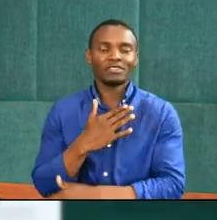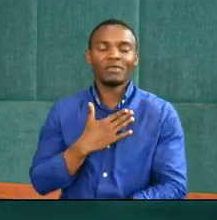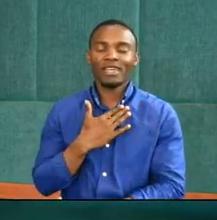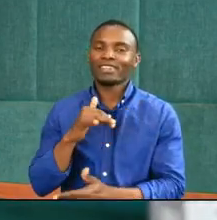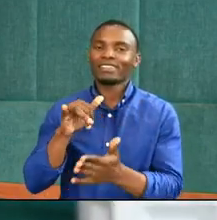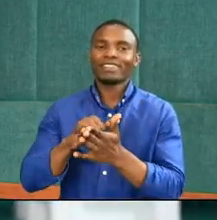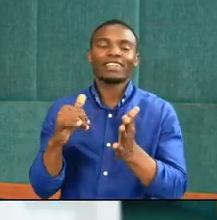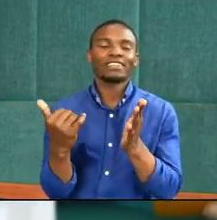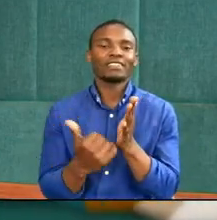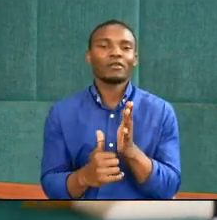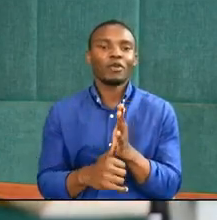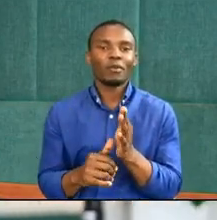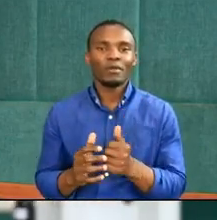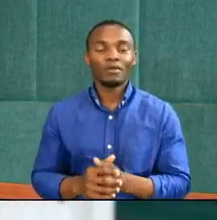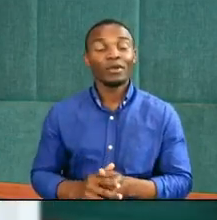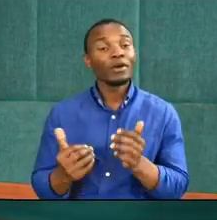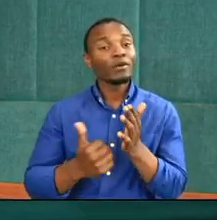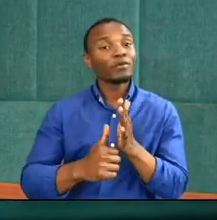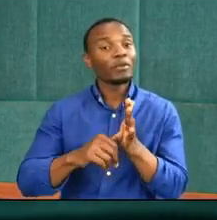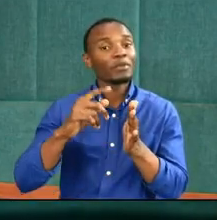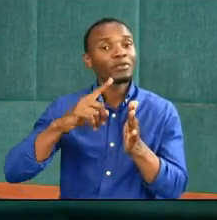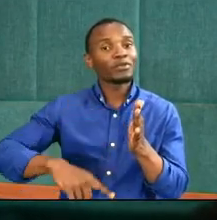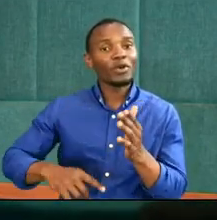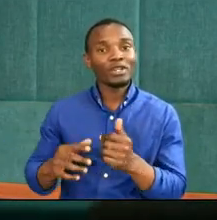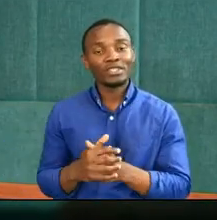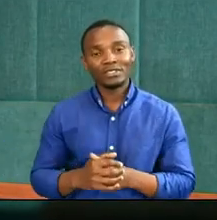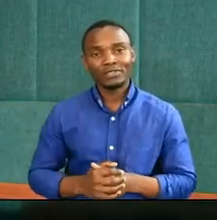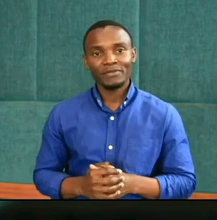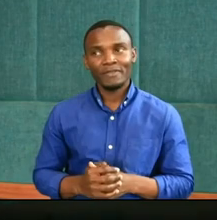problem. What's the problem?